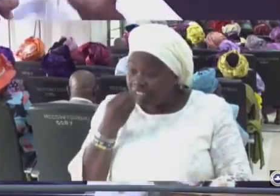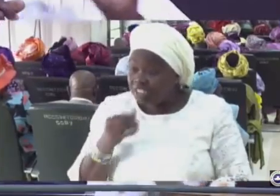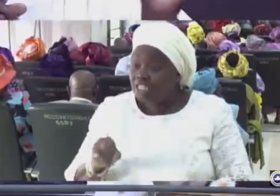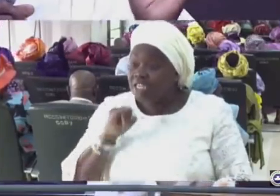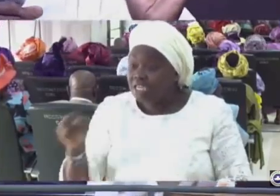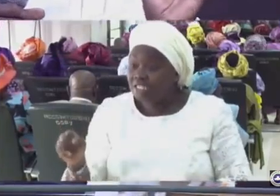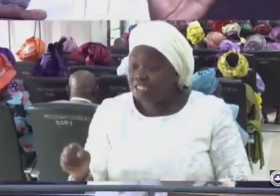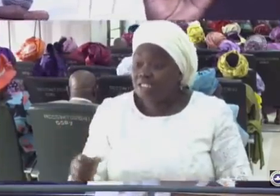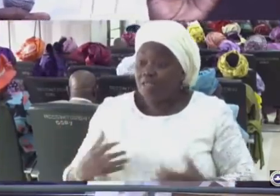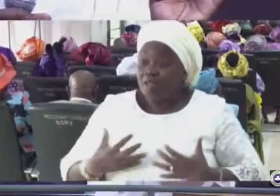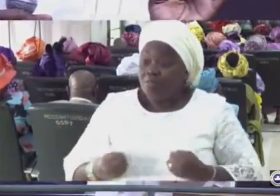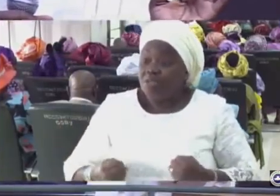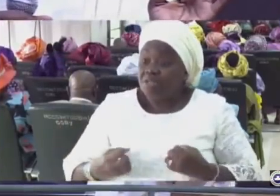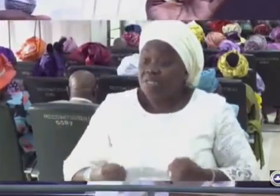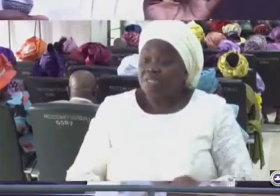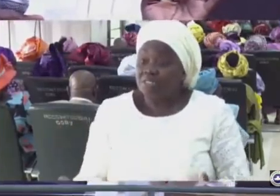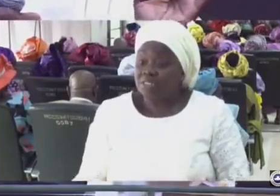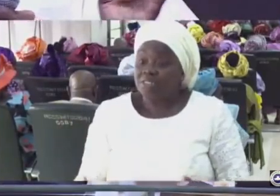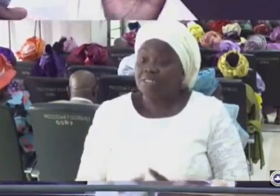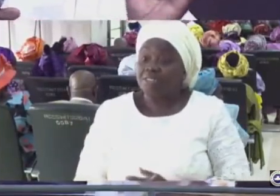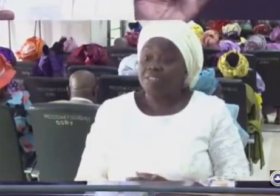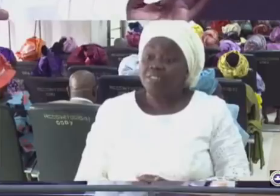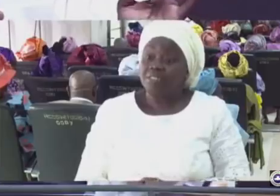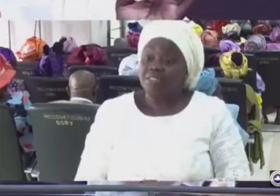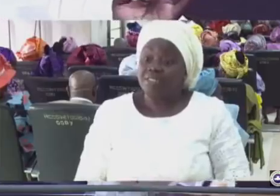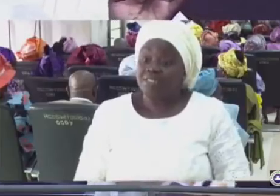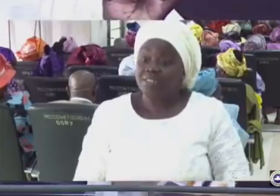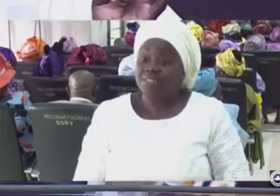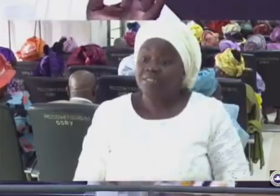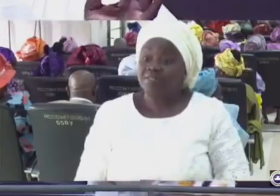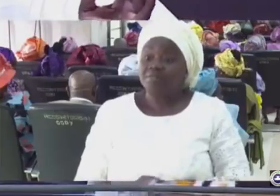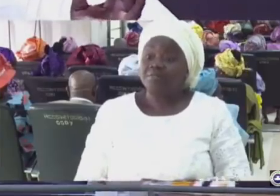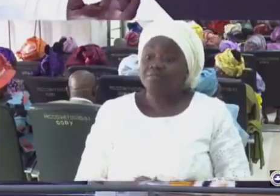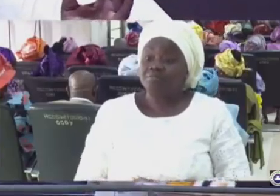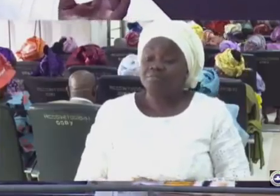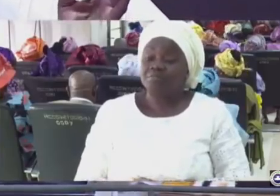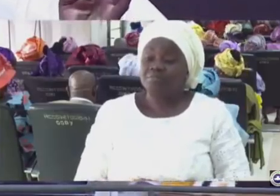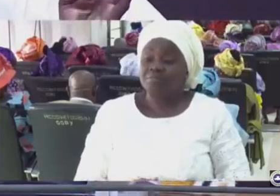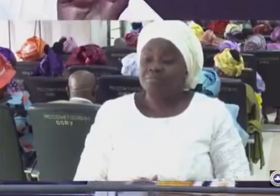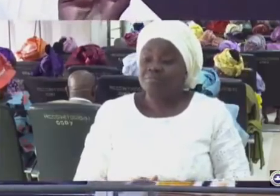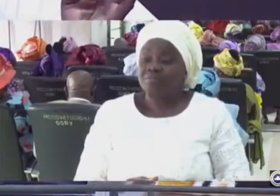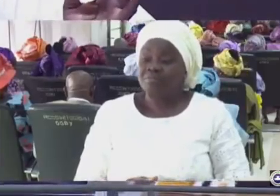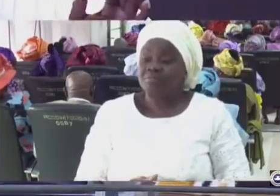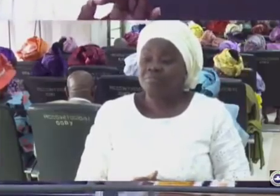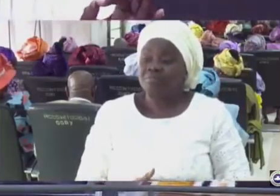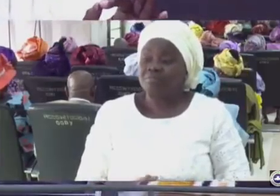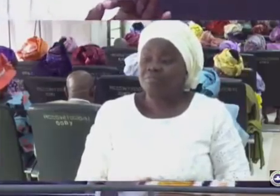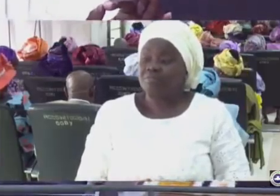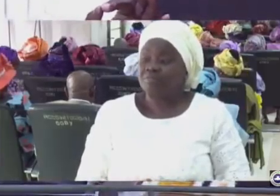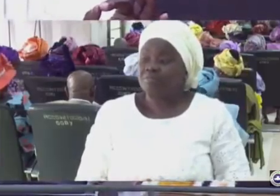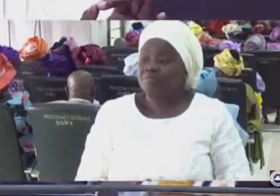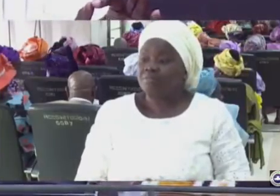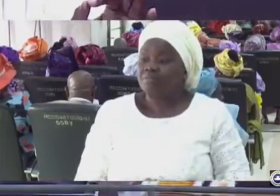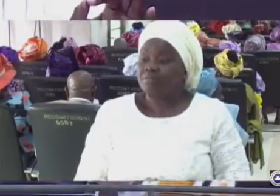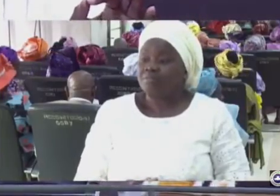in spite of all that money. I mean, I don't have $256 million